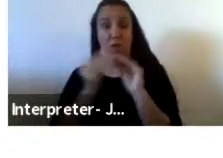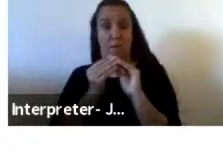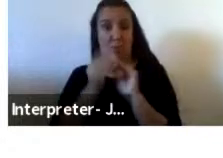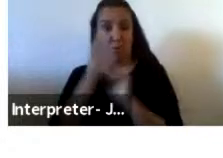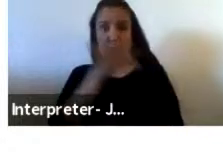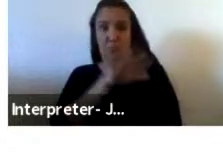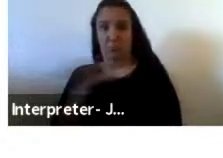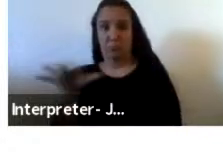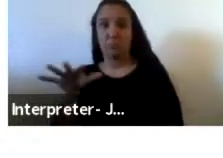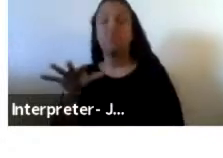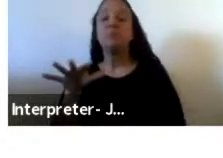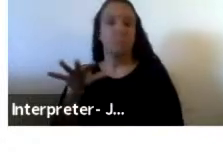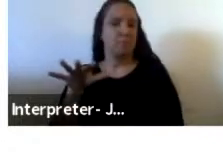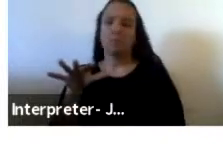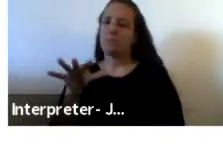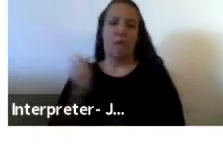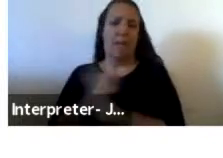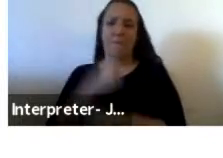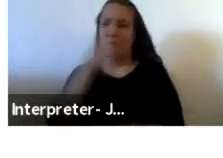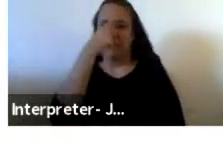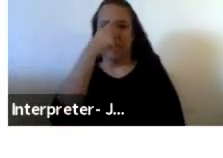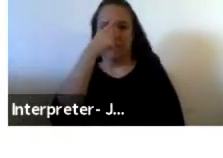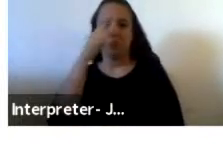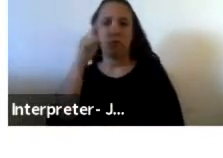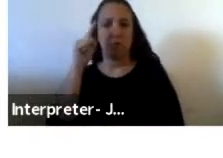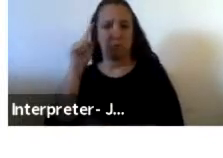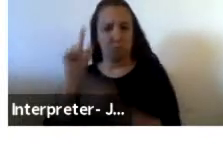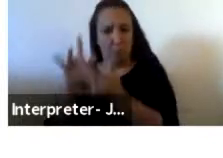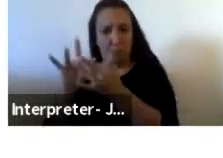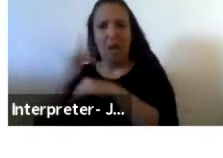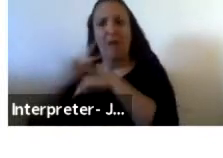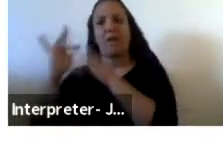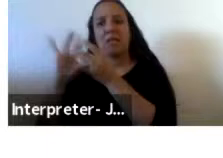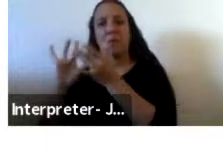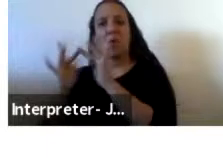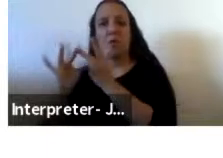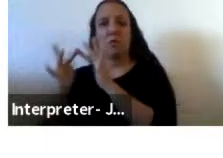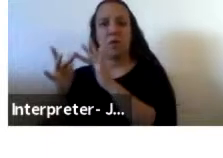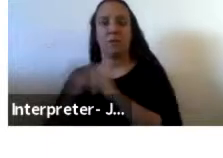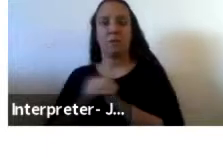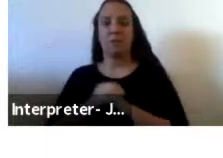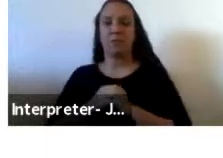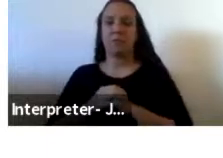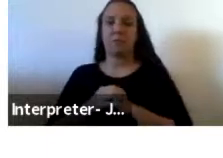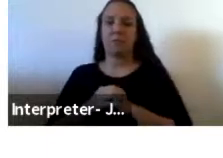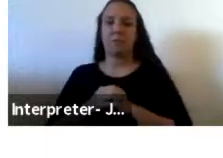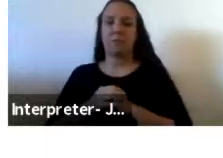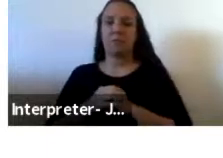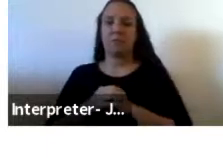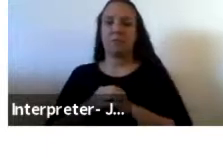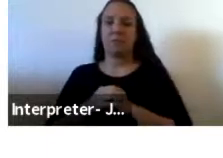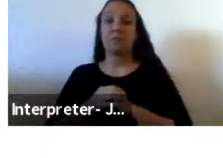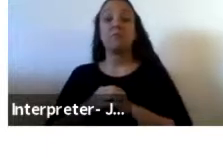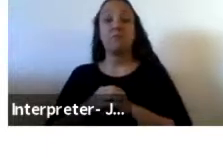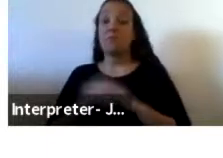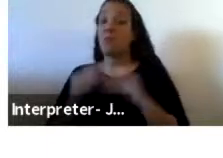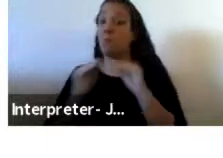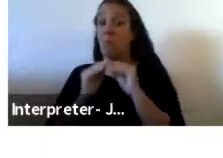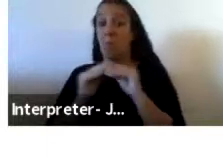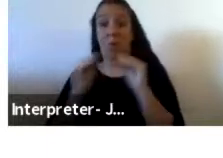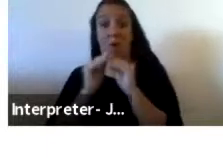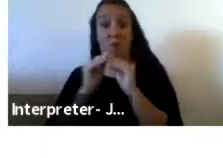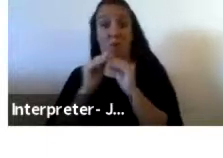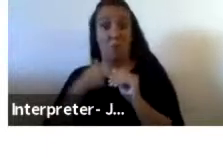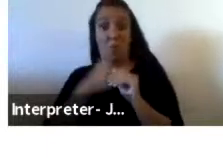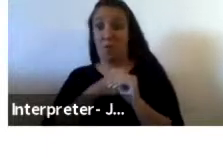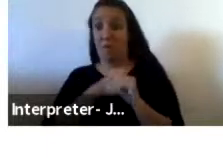just makes sense to be online. And even when it comes to mobile, more and more of us are spending more and more time on